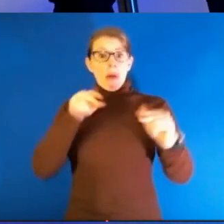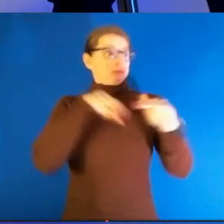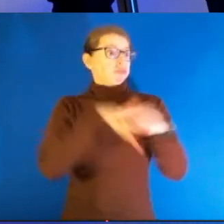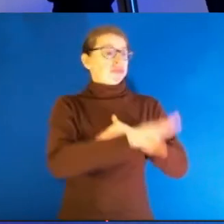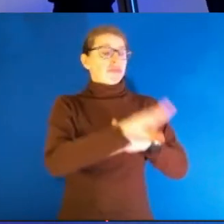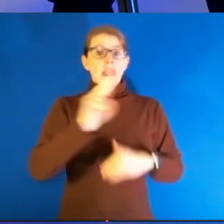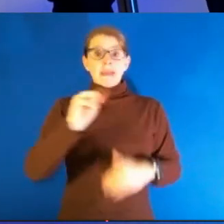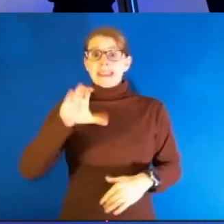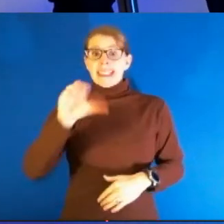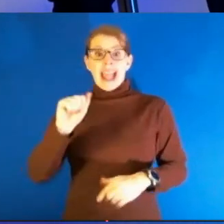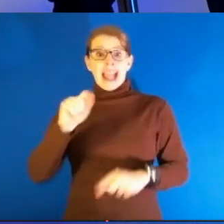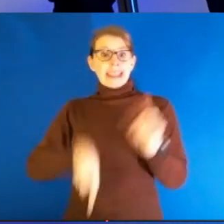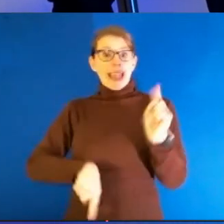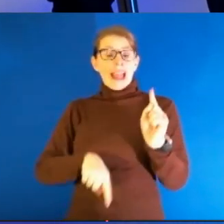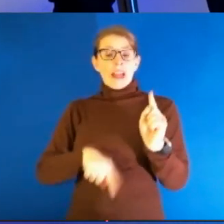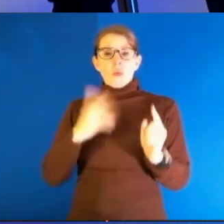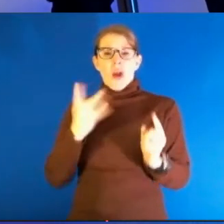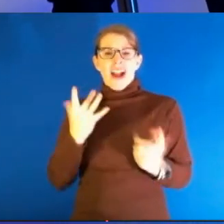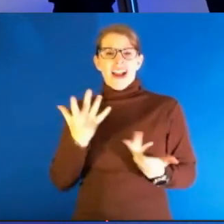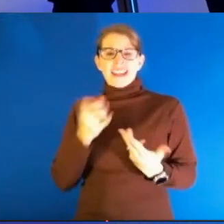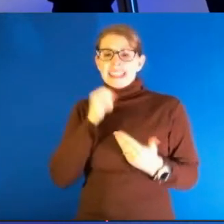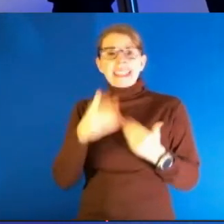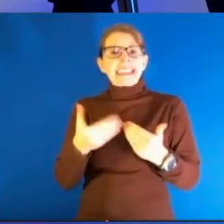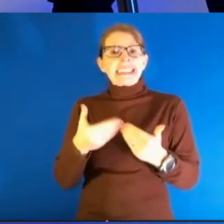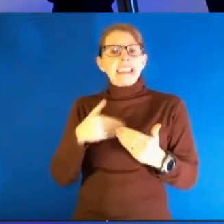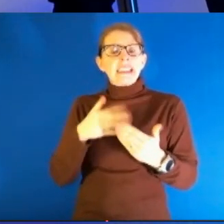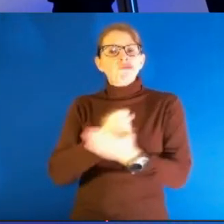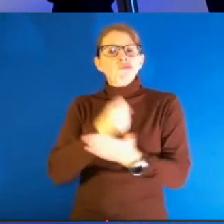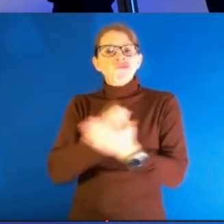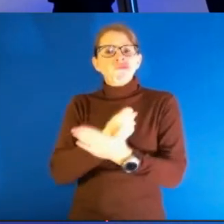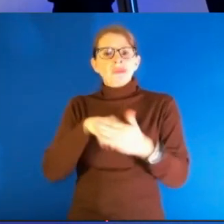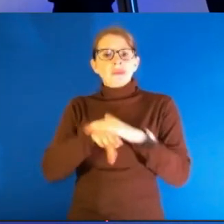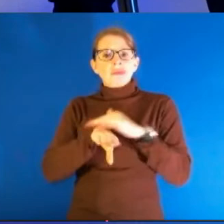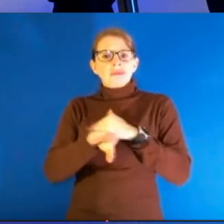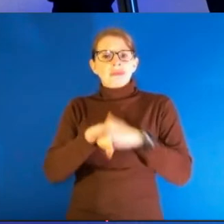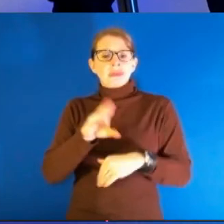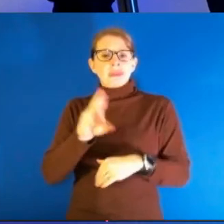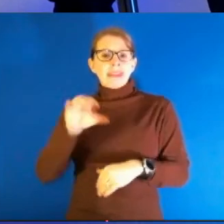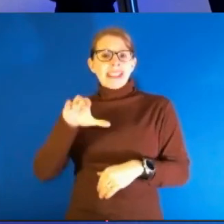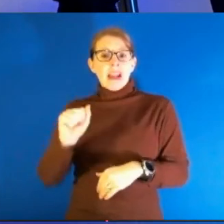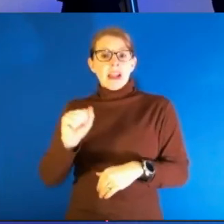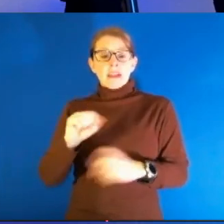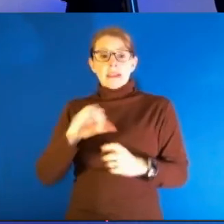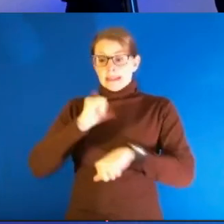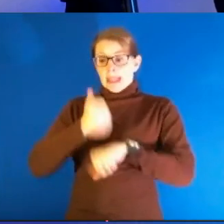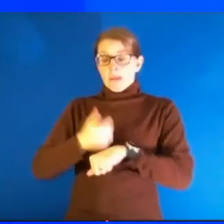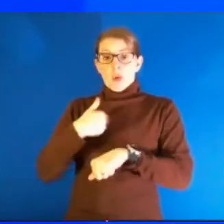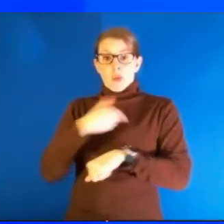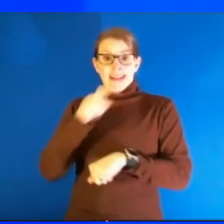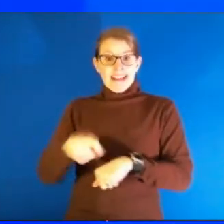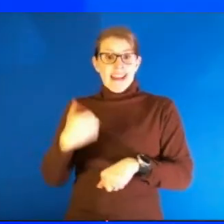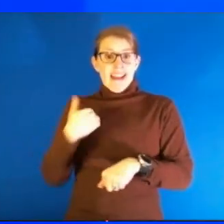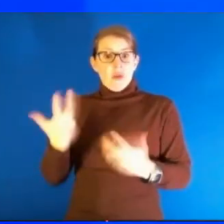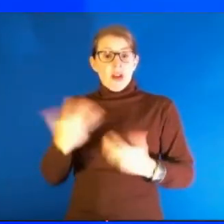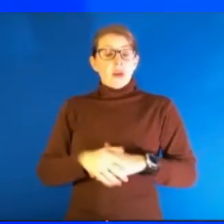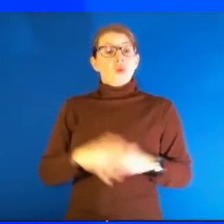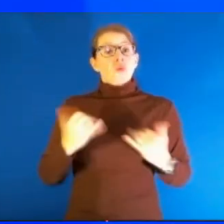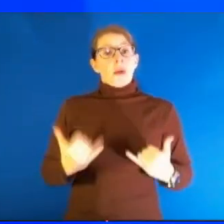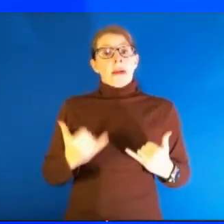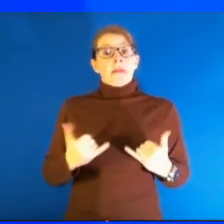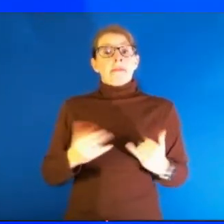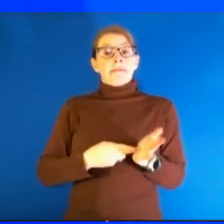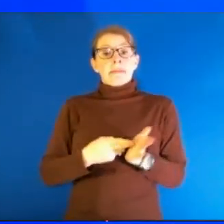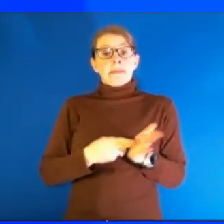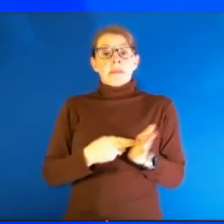it's not just that easy. But tell us about what kind of special setup we'd have to have. Right now, honestly, with